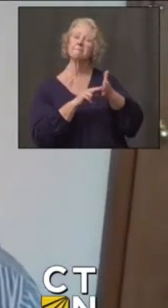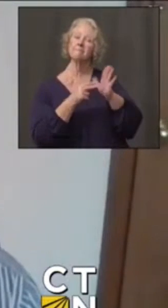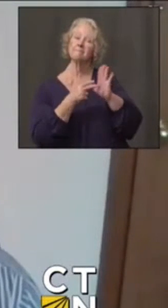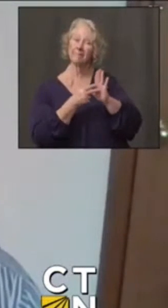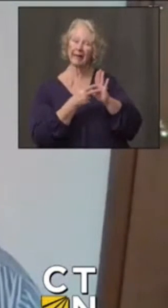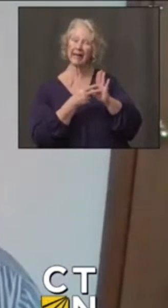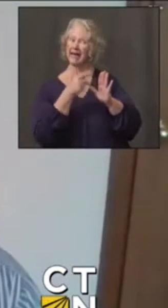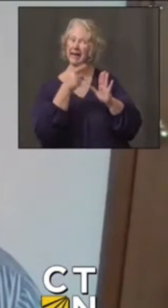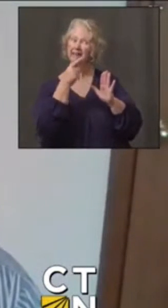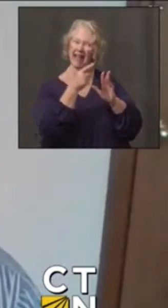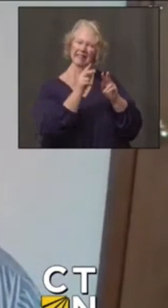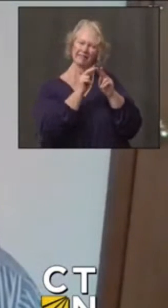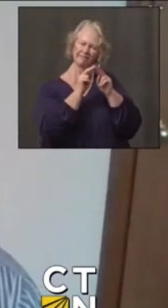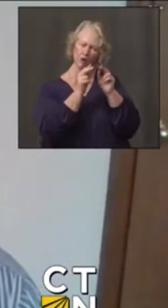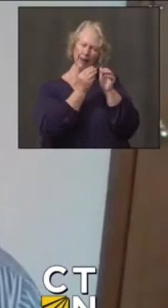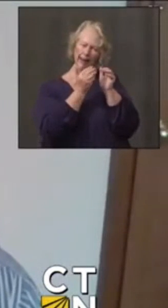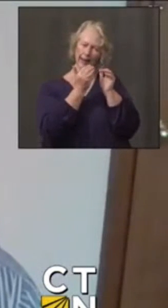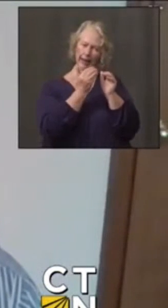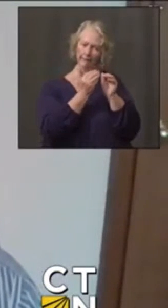is achieved,